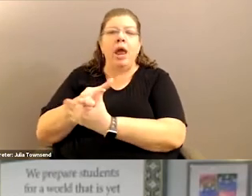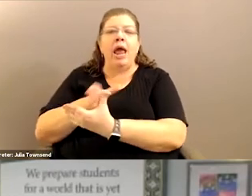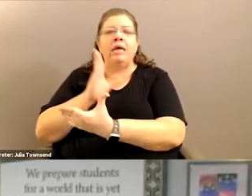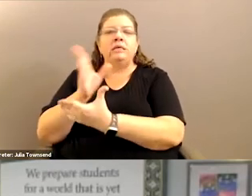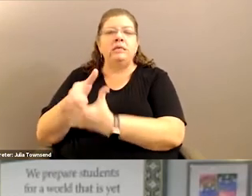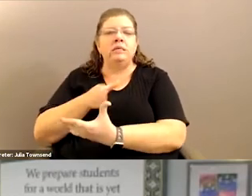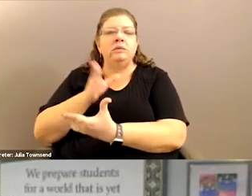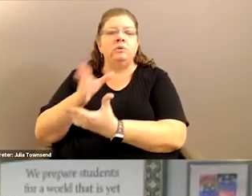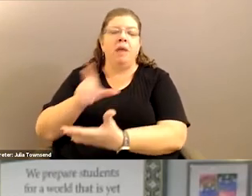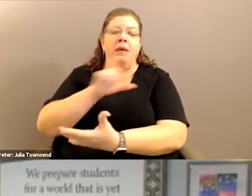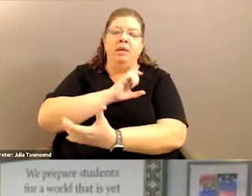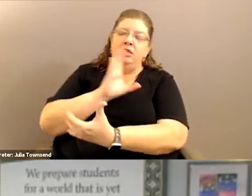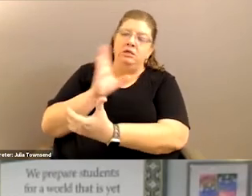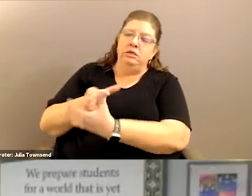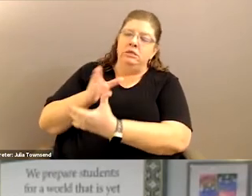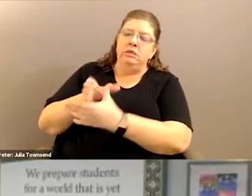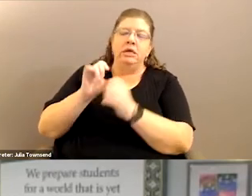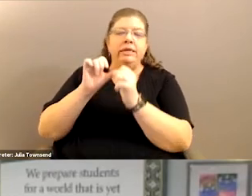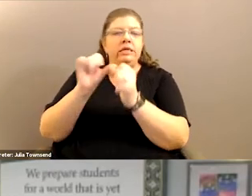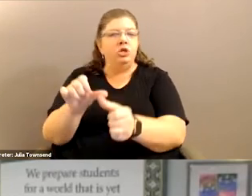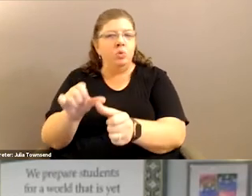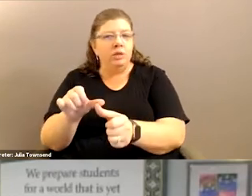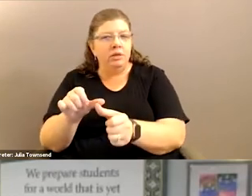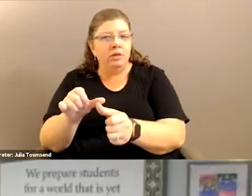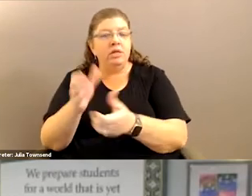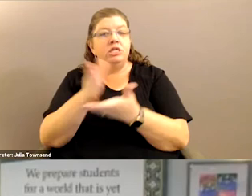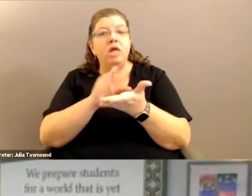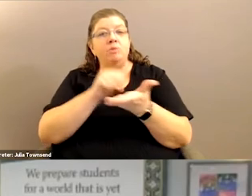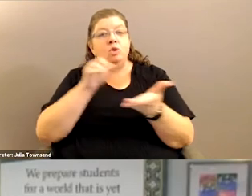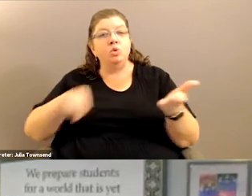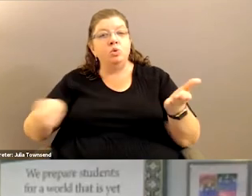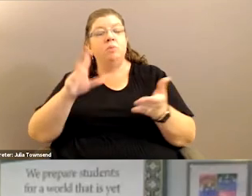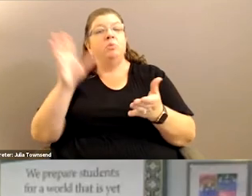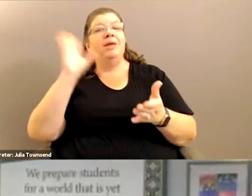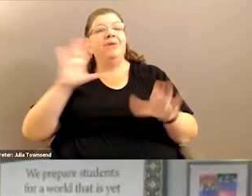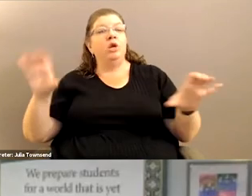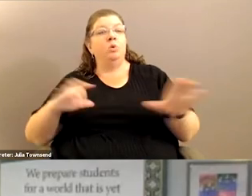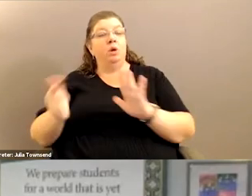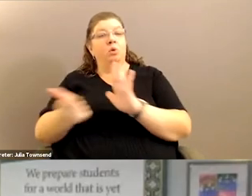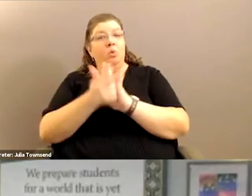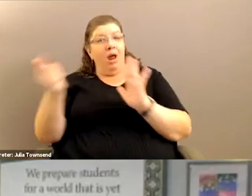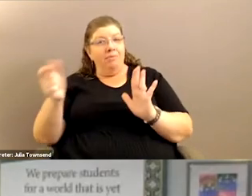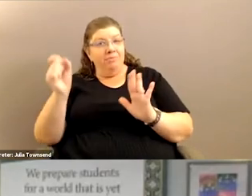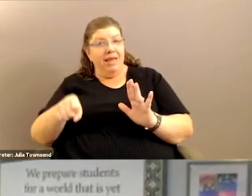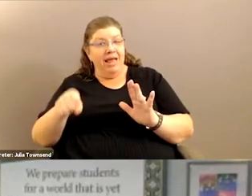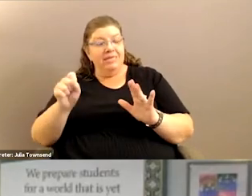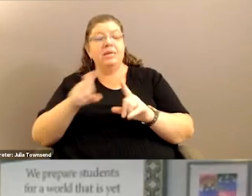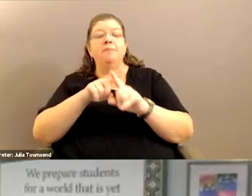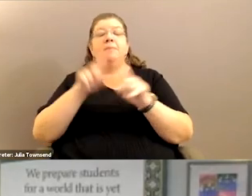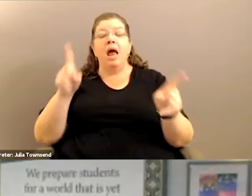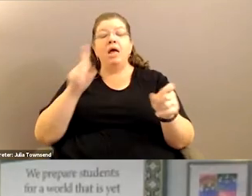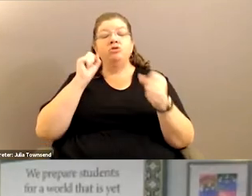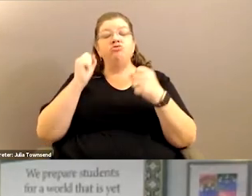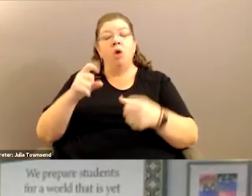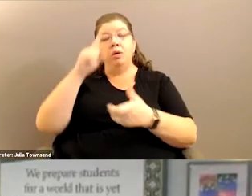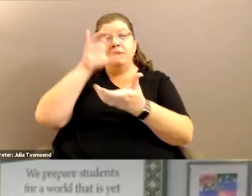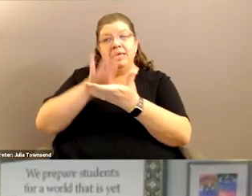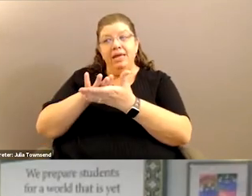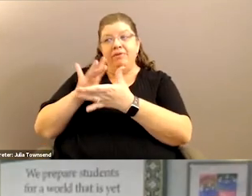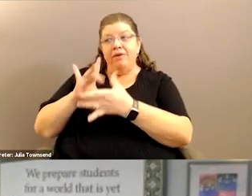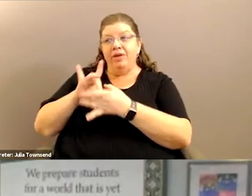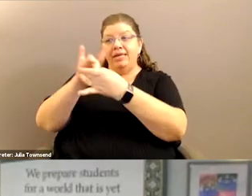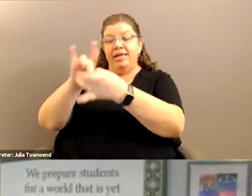police there may be students in the group that have previously committed crimes but i strongly believe that if connection and